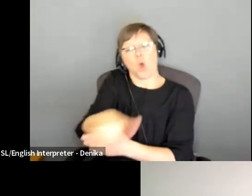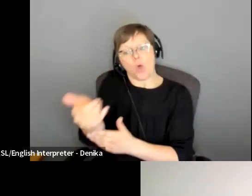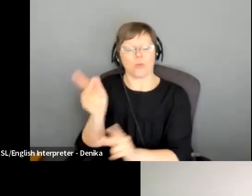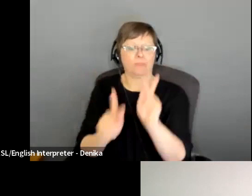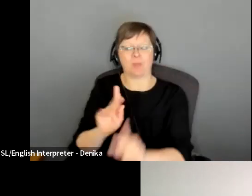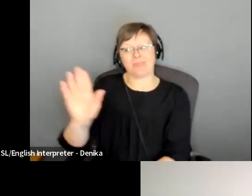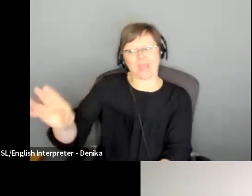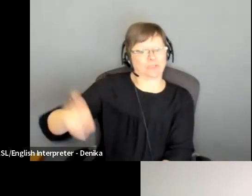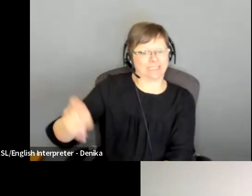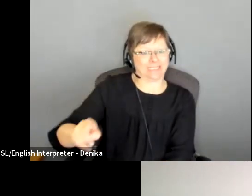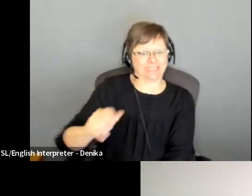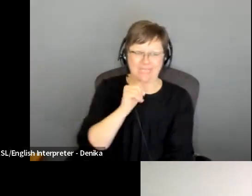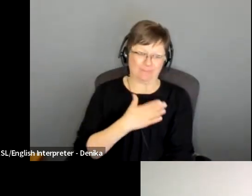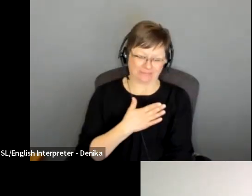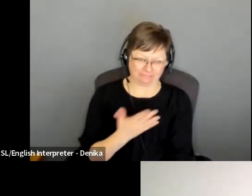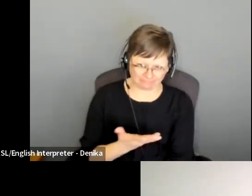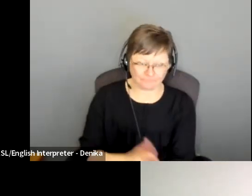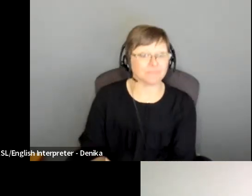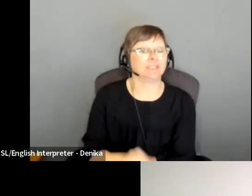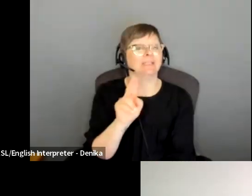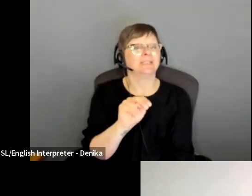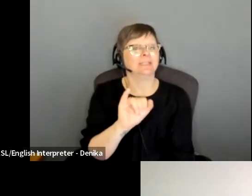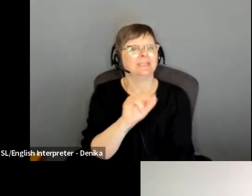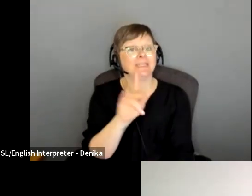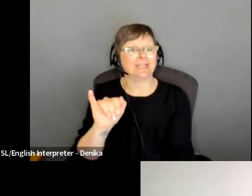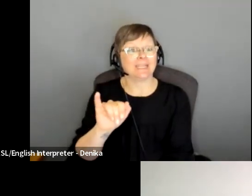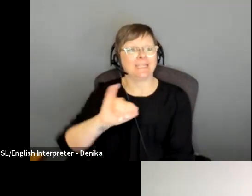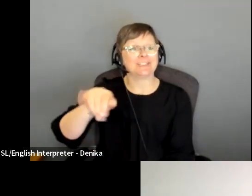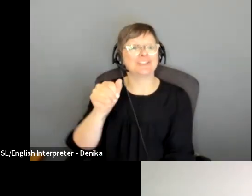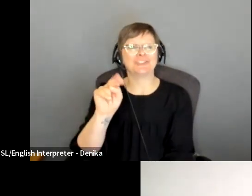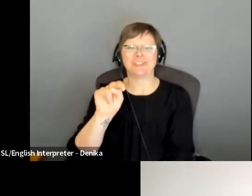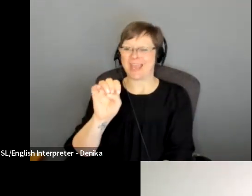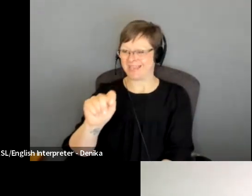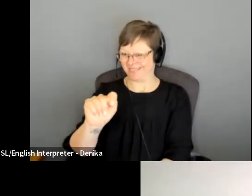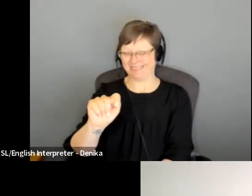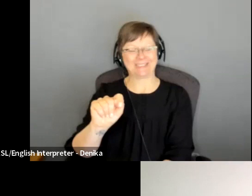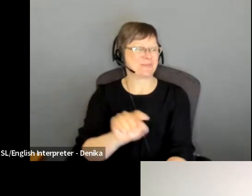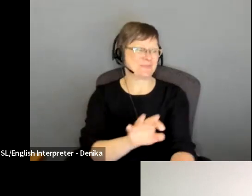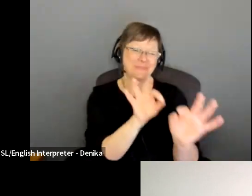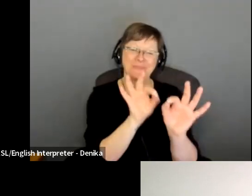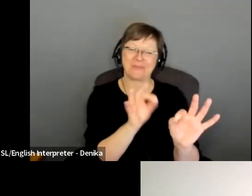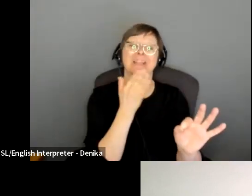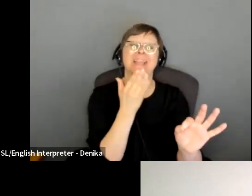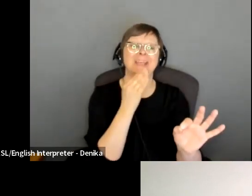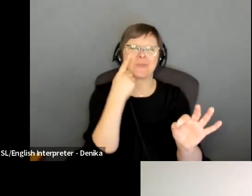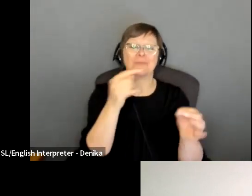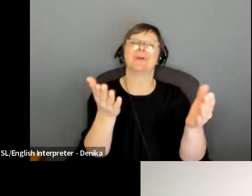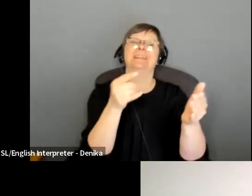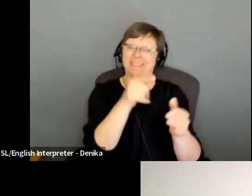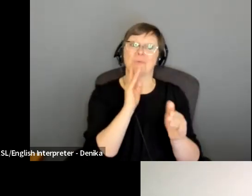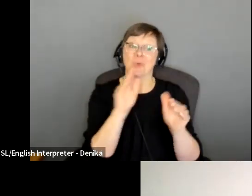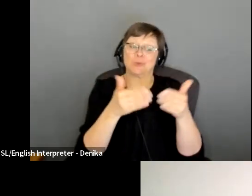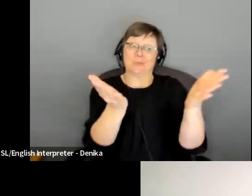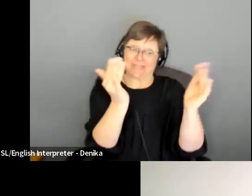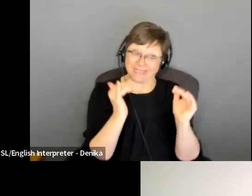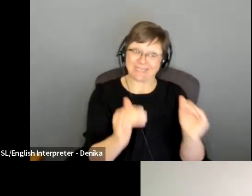power dynamics. Yes, and Nikki and Janet have given us the perfect segue into the next slide here, which